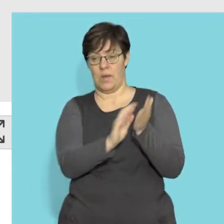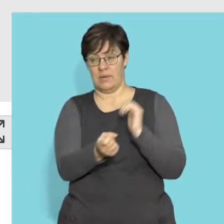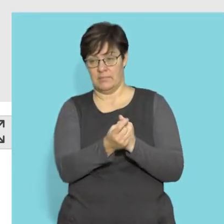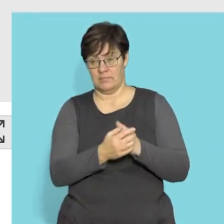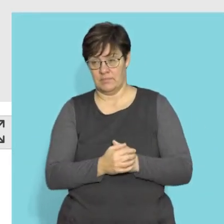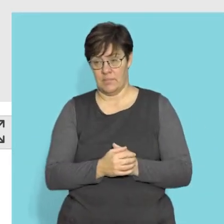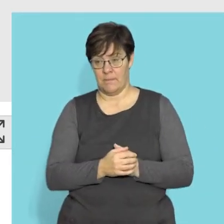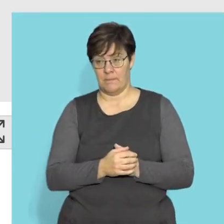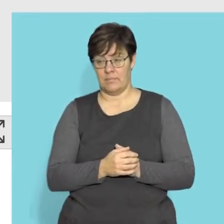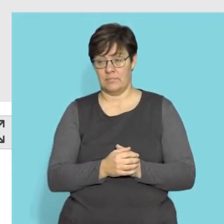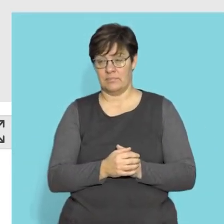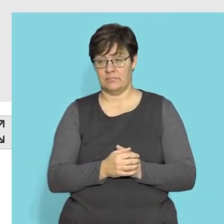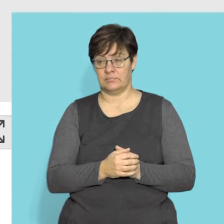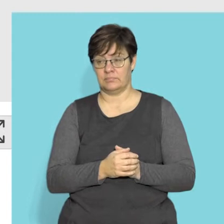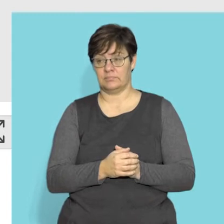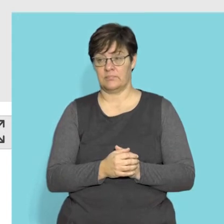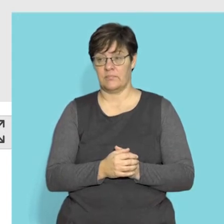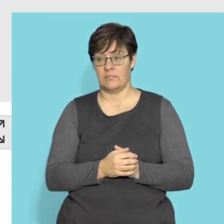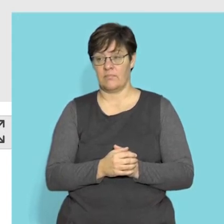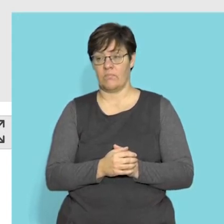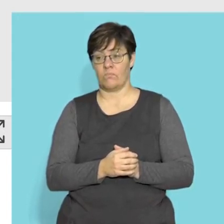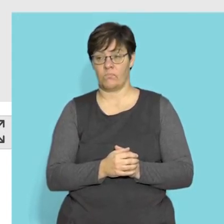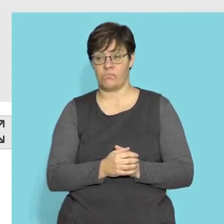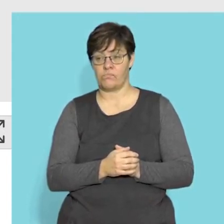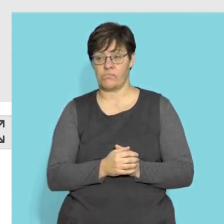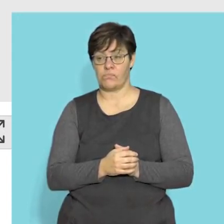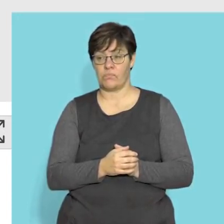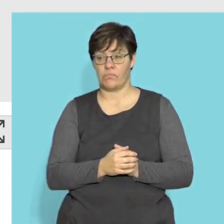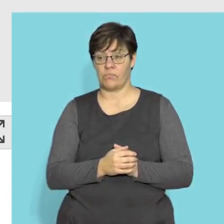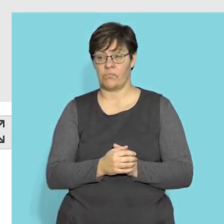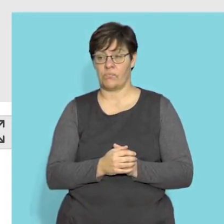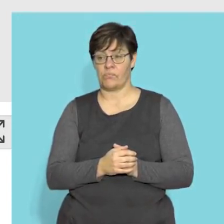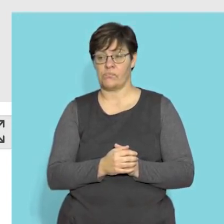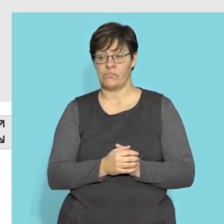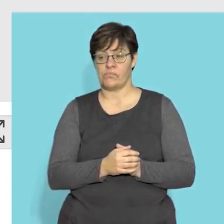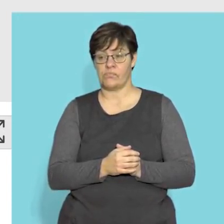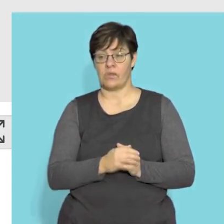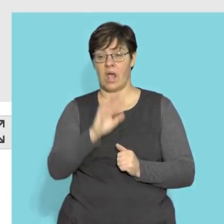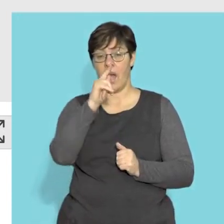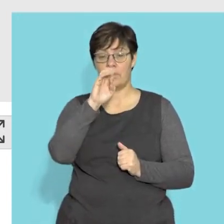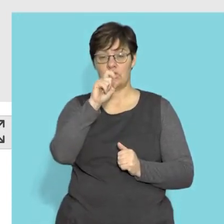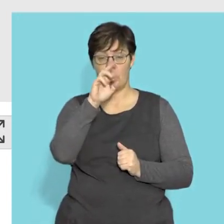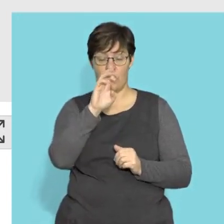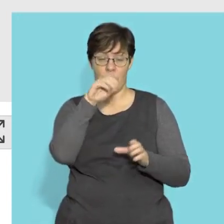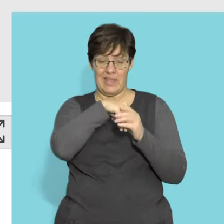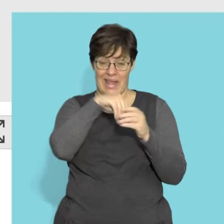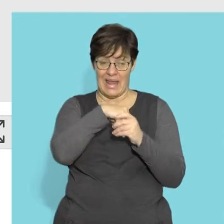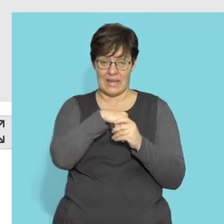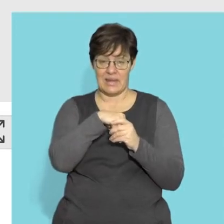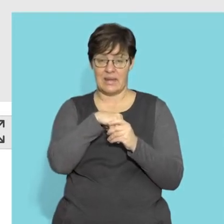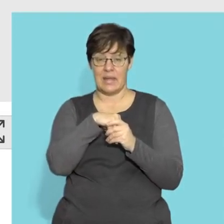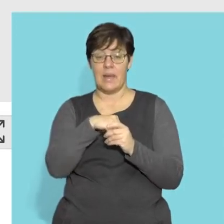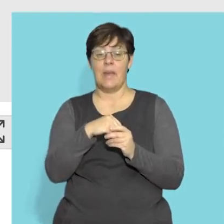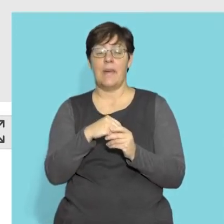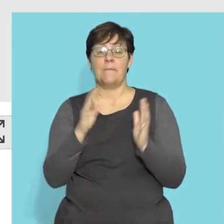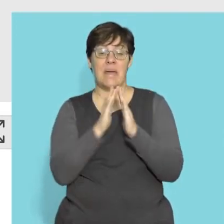run so that you can see that we can get a motion of the armature in the